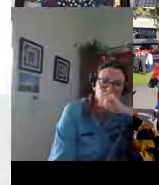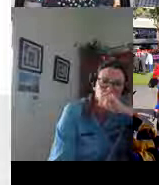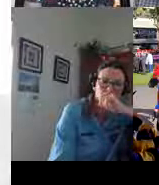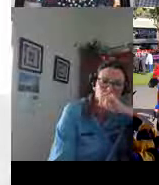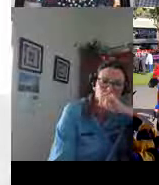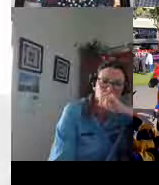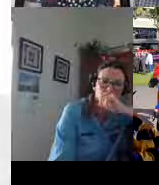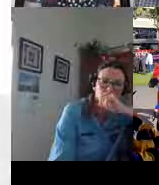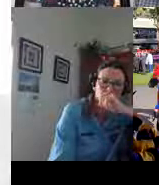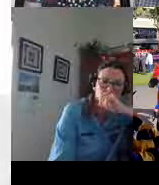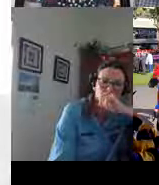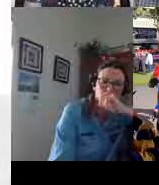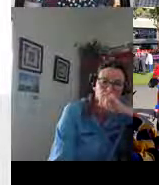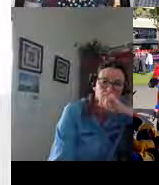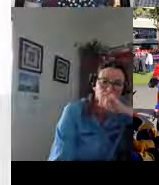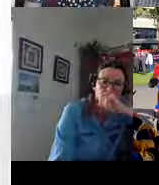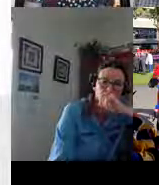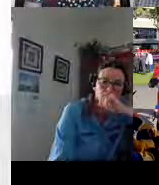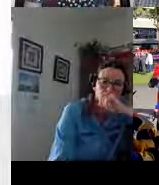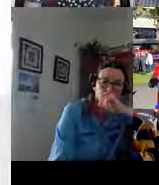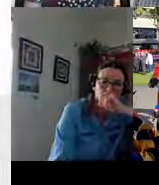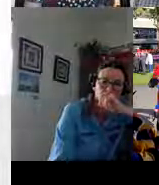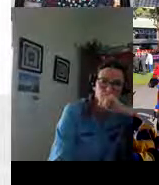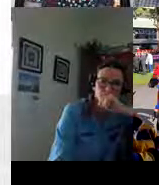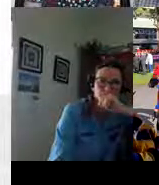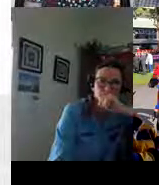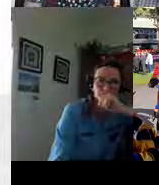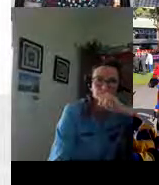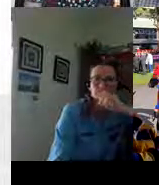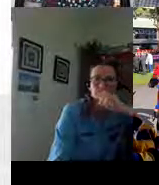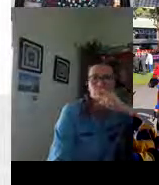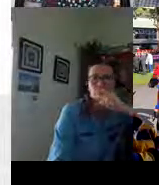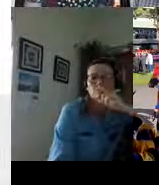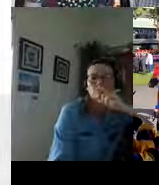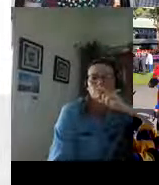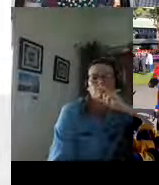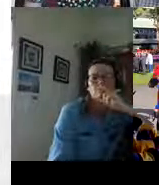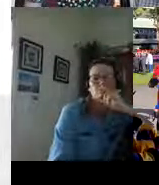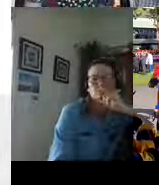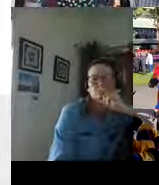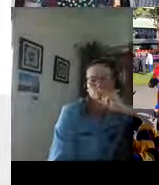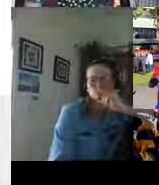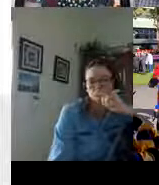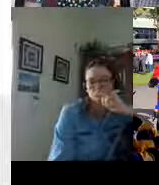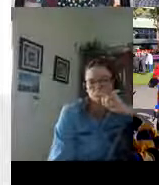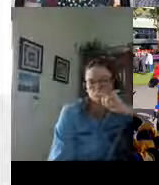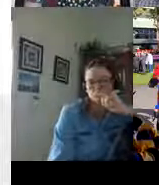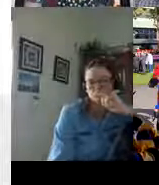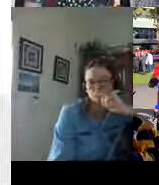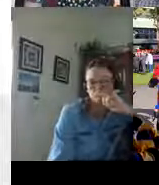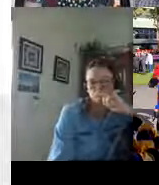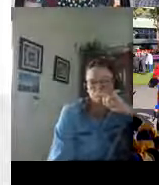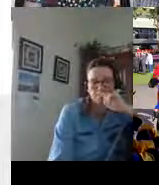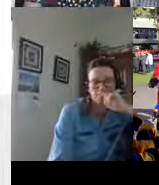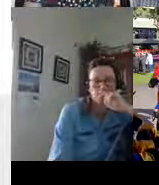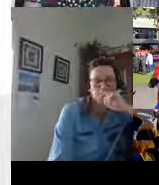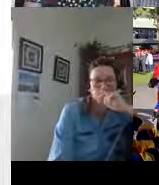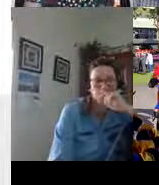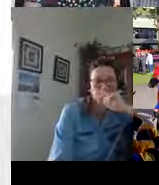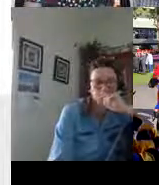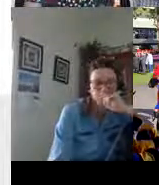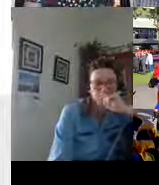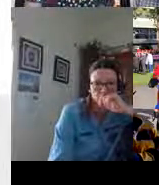renewable energy generation from the solar for a given day. The orange in the middle, the line stripy bit, is the energy that we